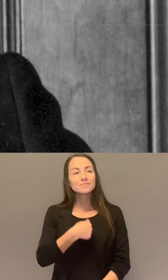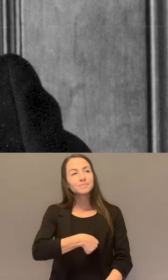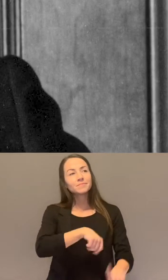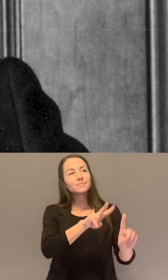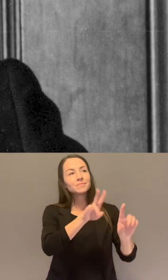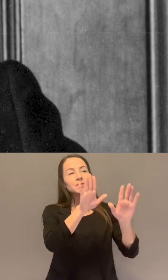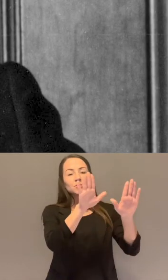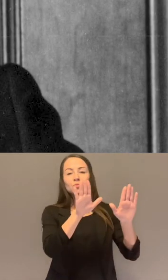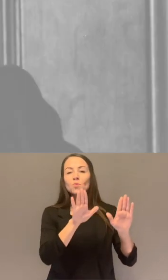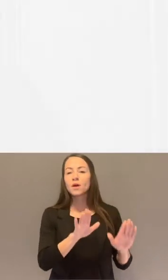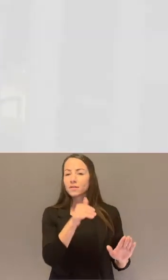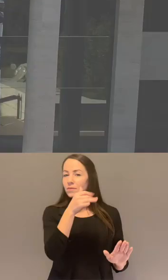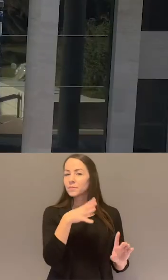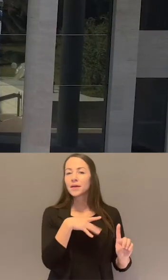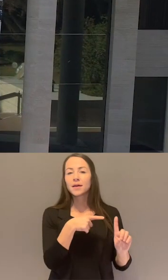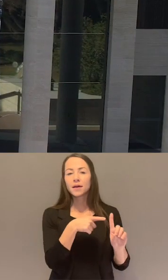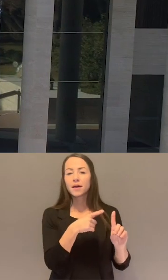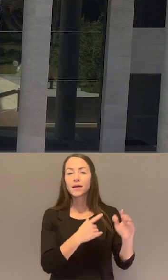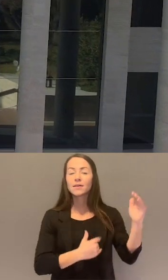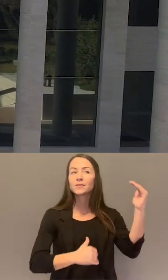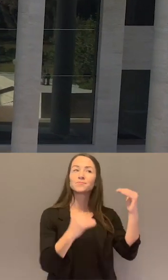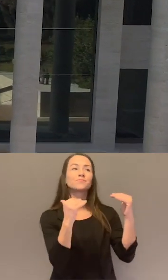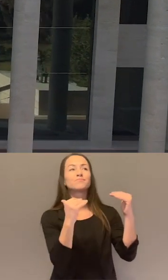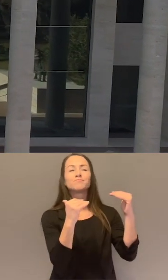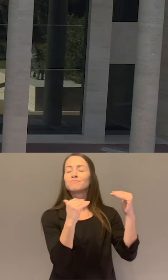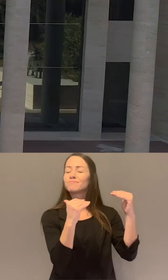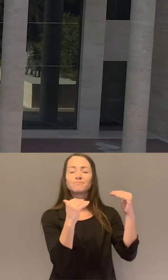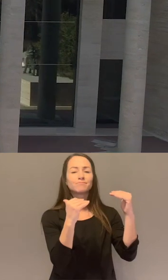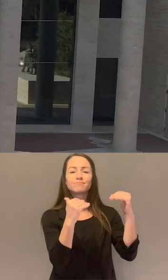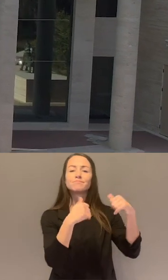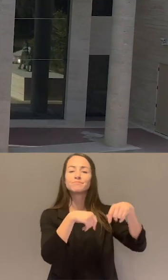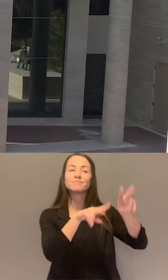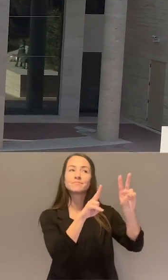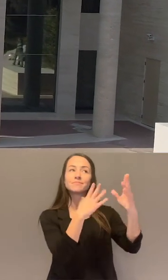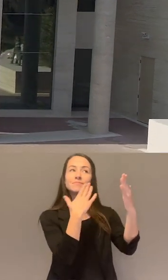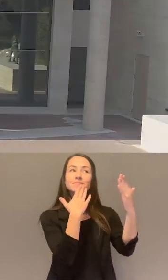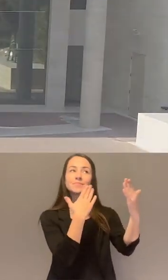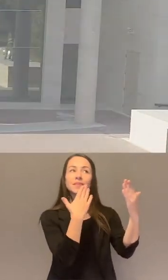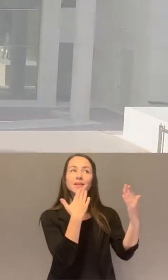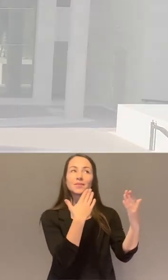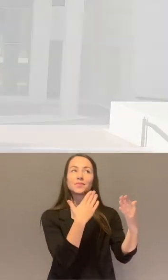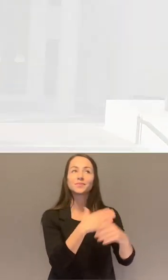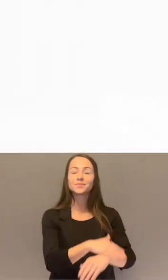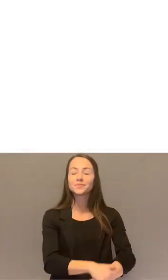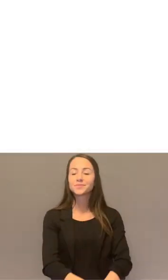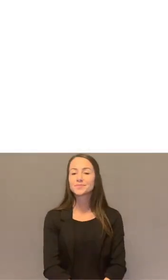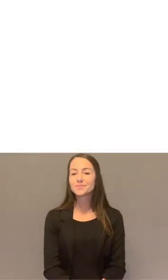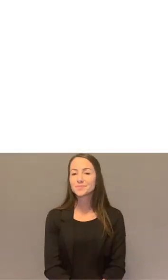Appleton is a wonderful man who gave Ocala a gift that can never be repaid.